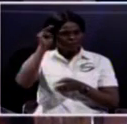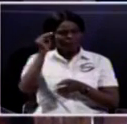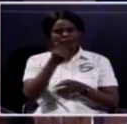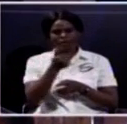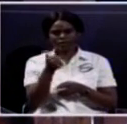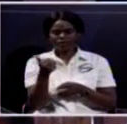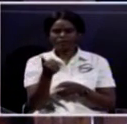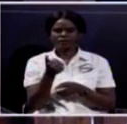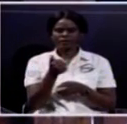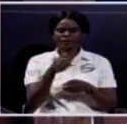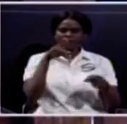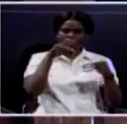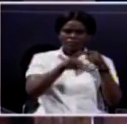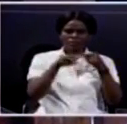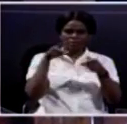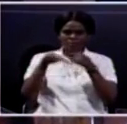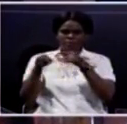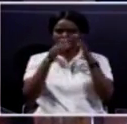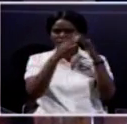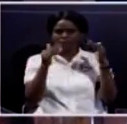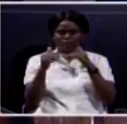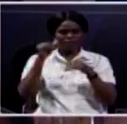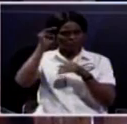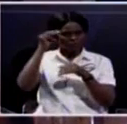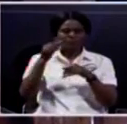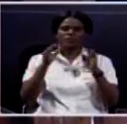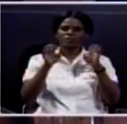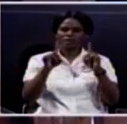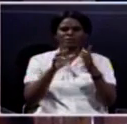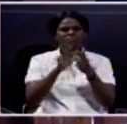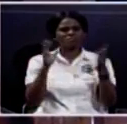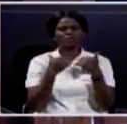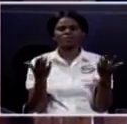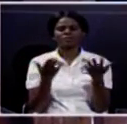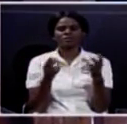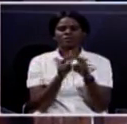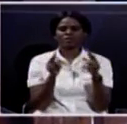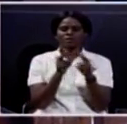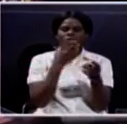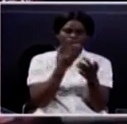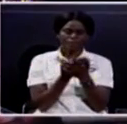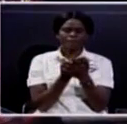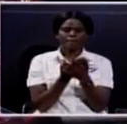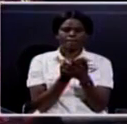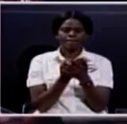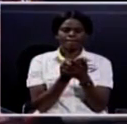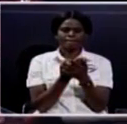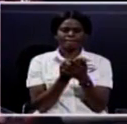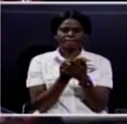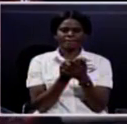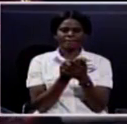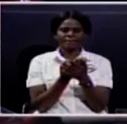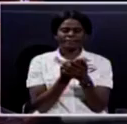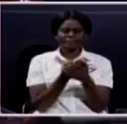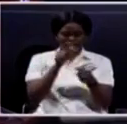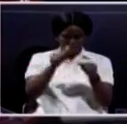are seeing the head of state commissioning houses, not in the Ministry of Education, not so much there. Very good. You know, every